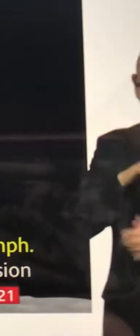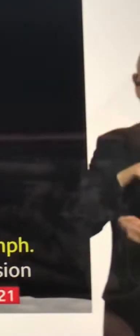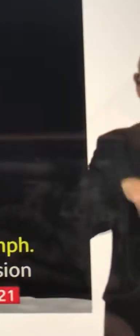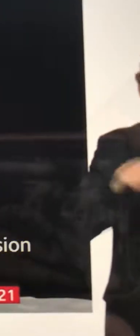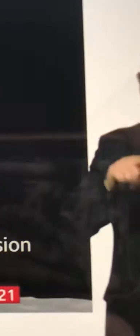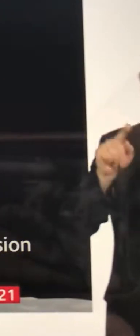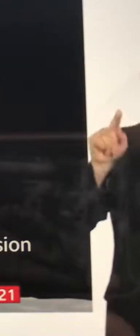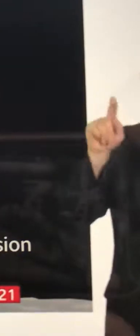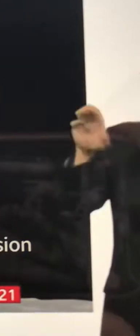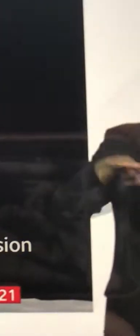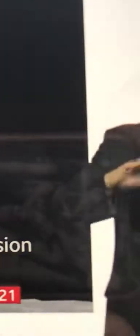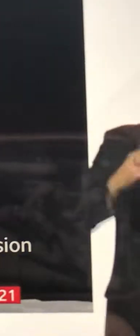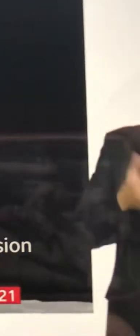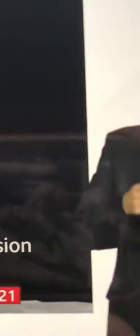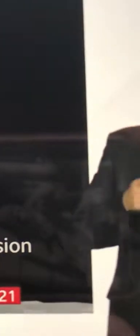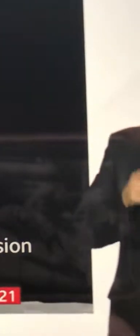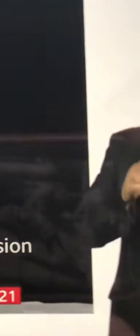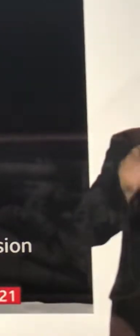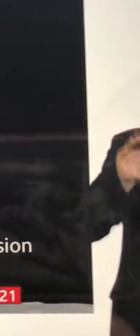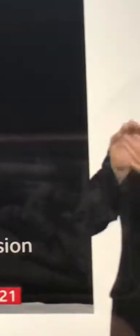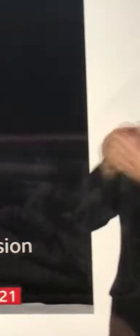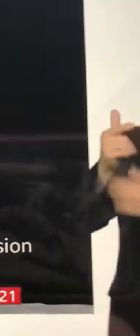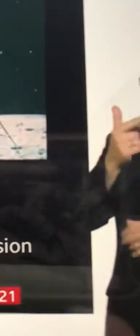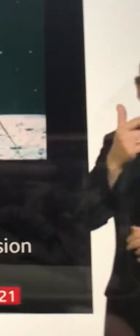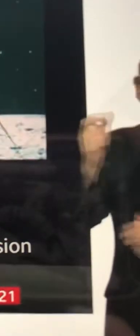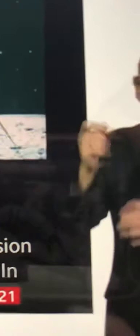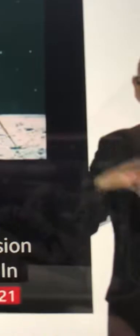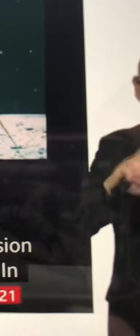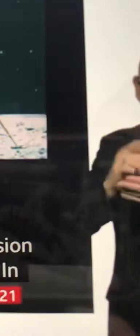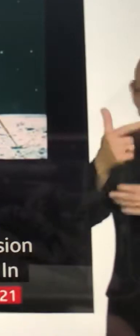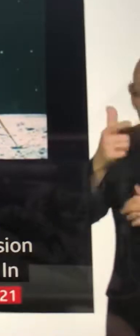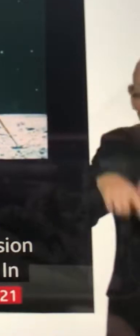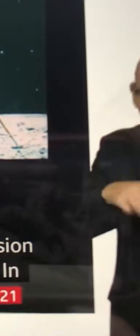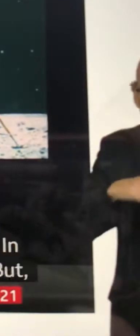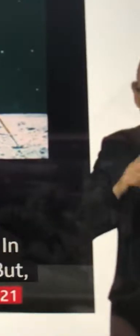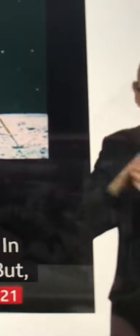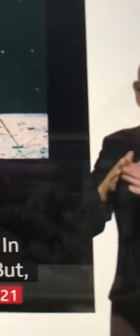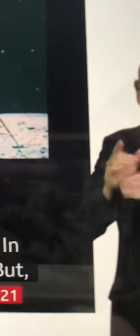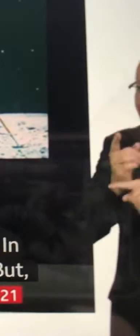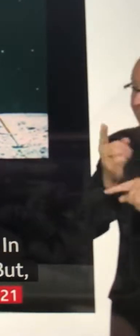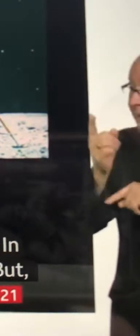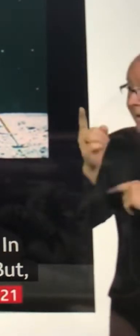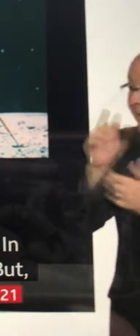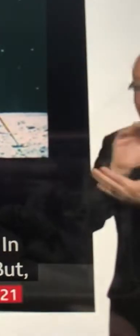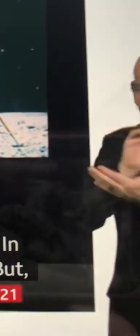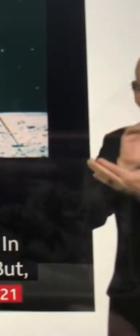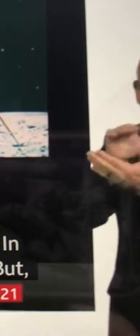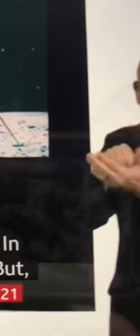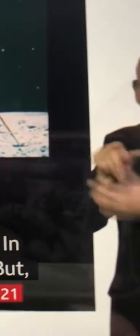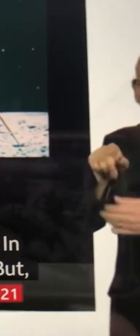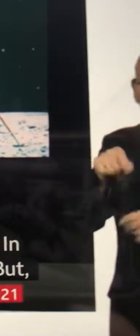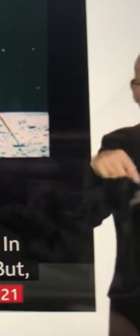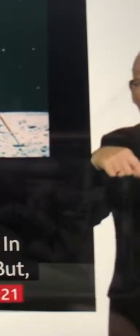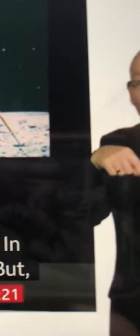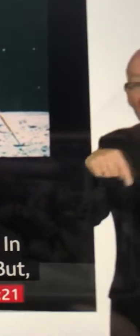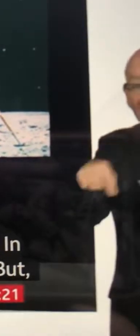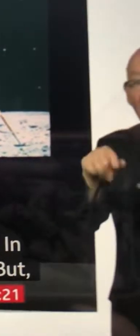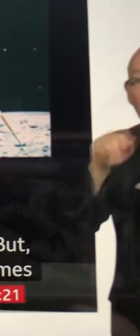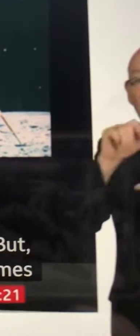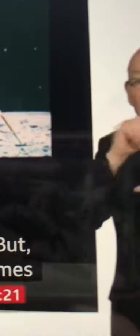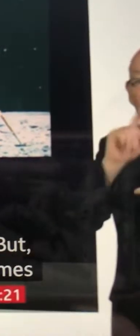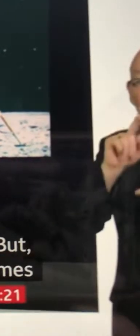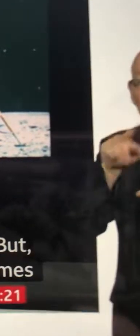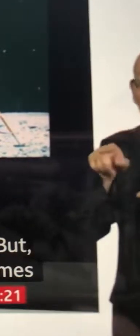have Mr. James Burke. 50 years on, welcome to what is a virtual reconstruction of that